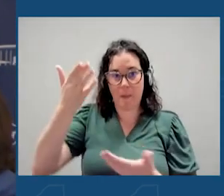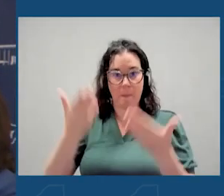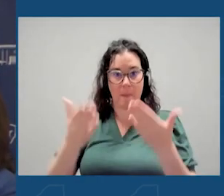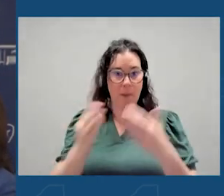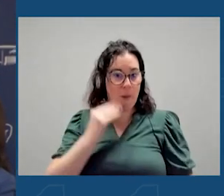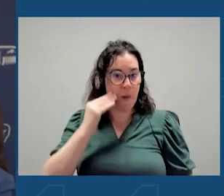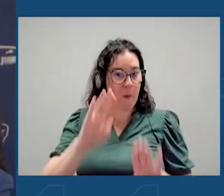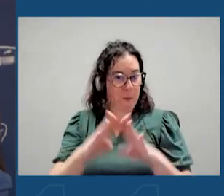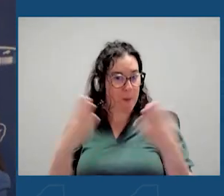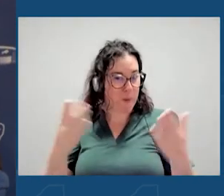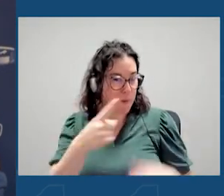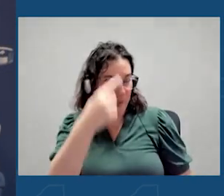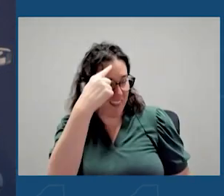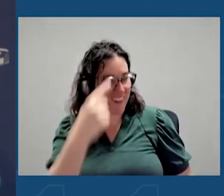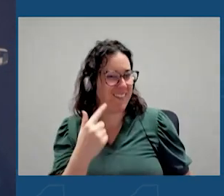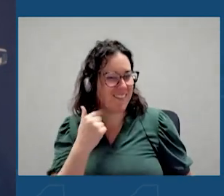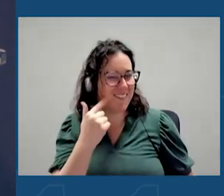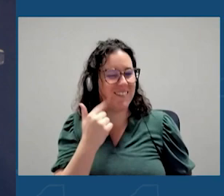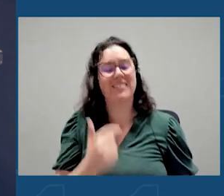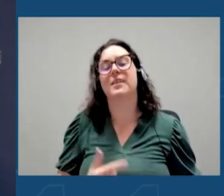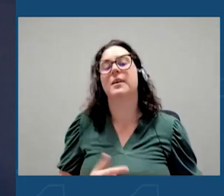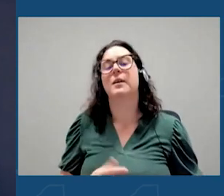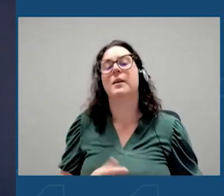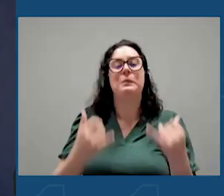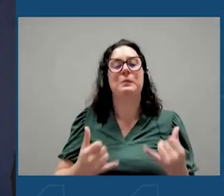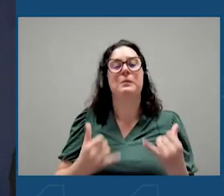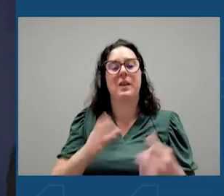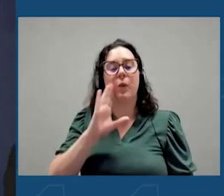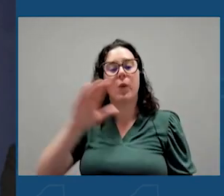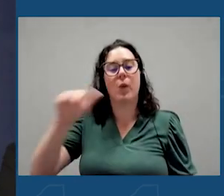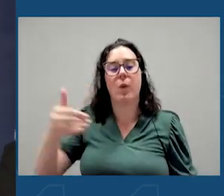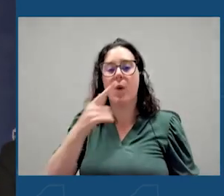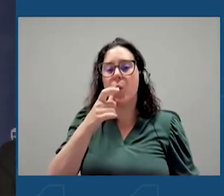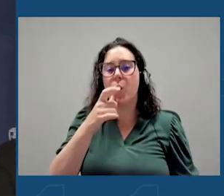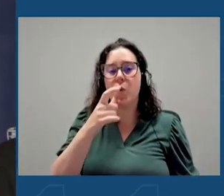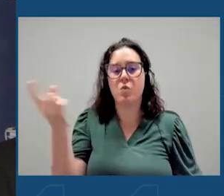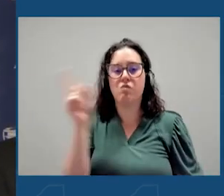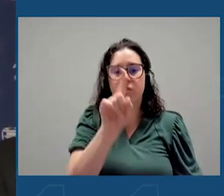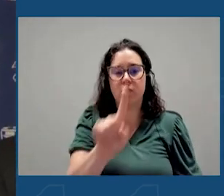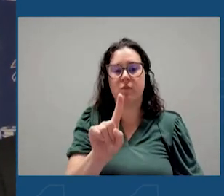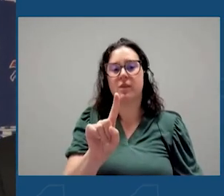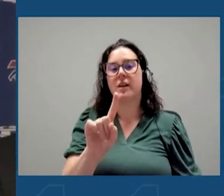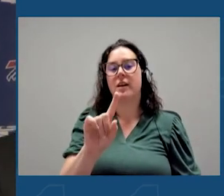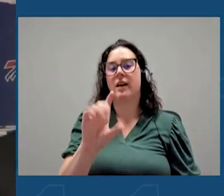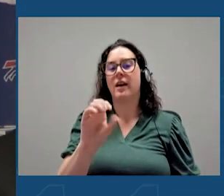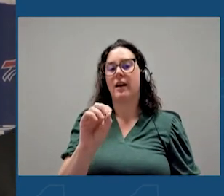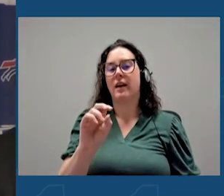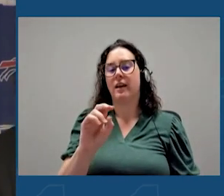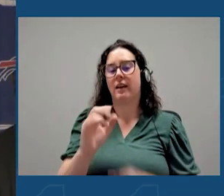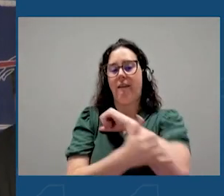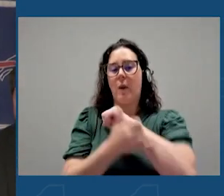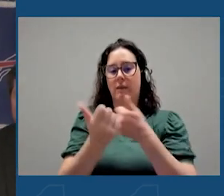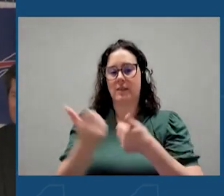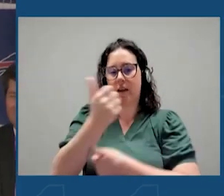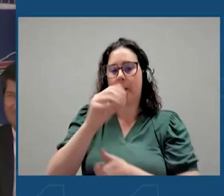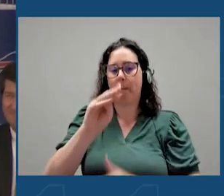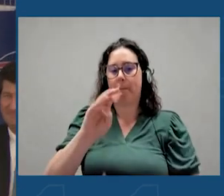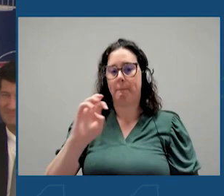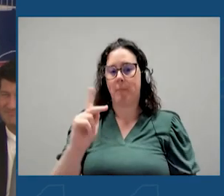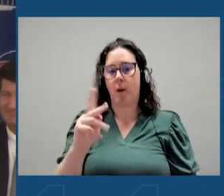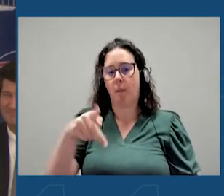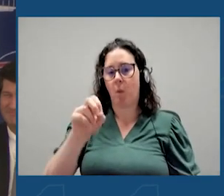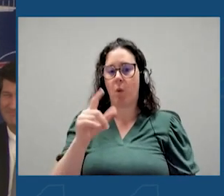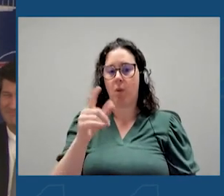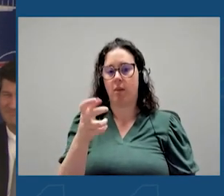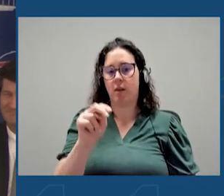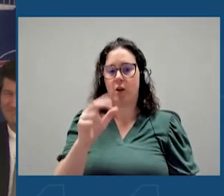think? Now I'd like to welcome up to the stage Erie County's County Executive Mark Poloncarz. County Executive Poloncarz is in